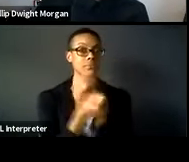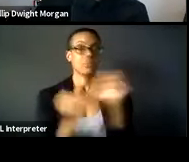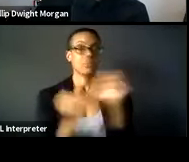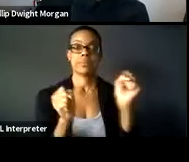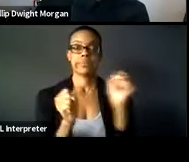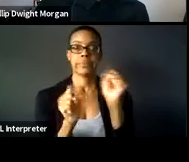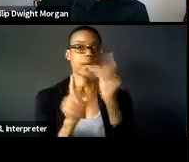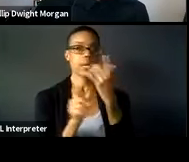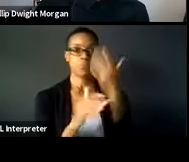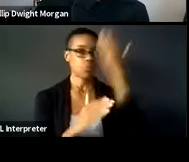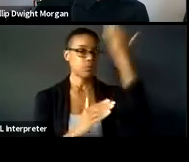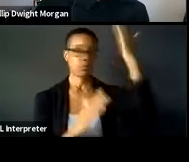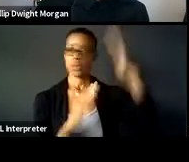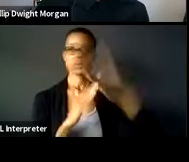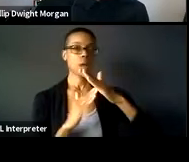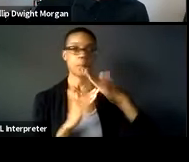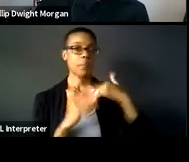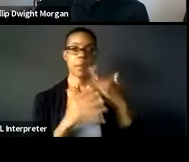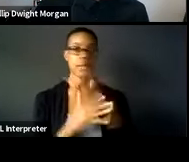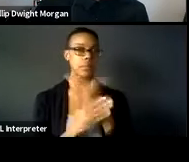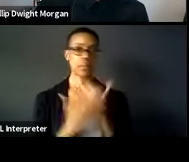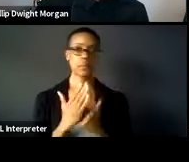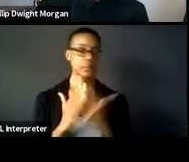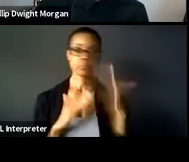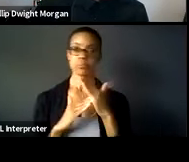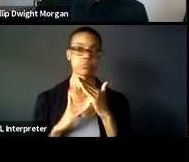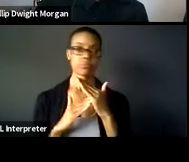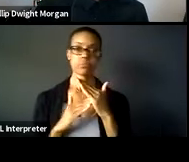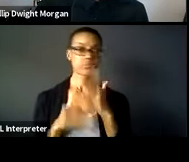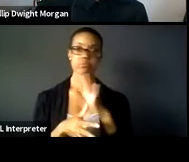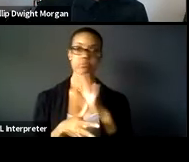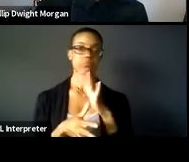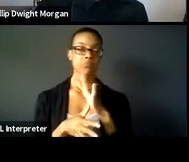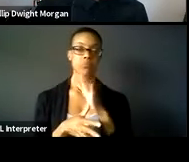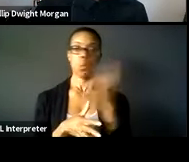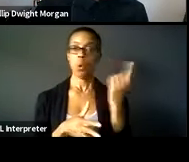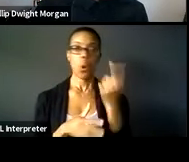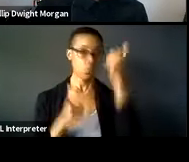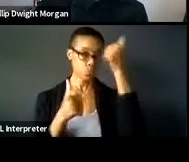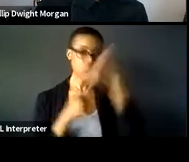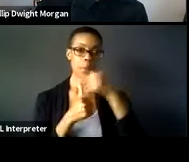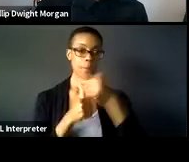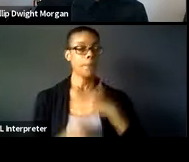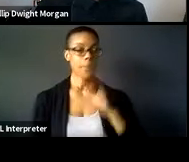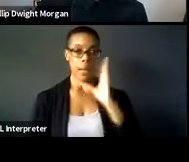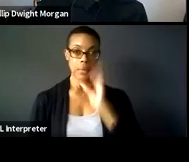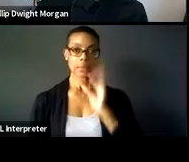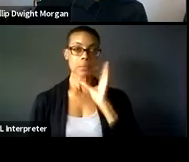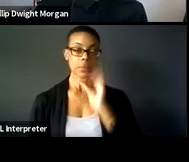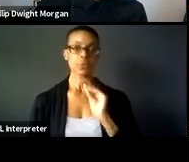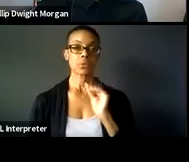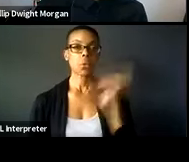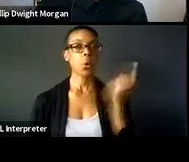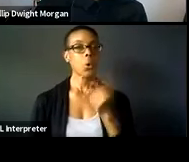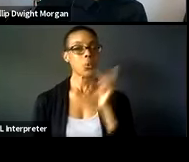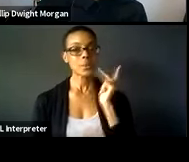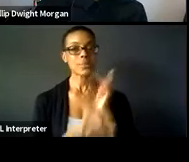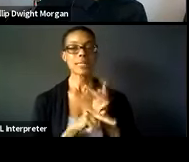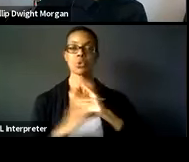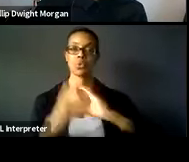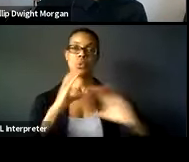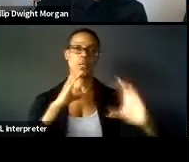that I'm doing, and whatever the platform may be, is to always remember my experiences and always keep that